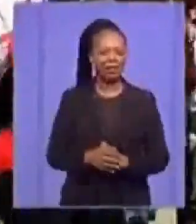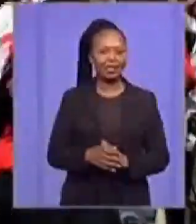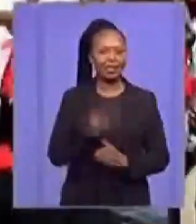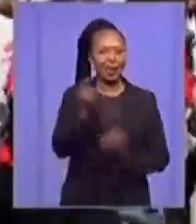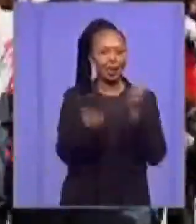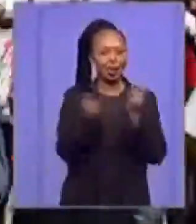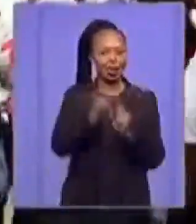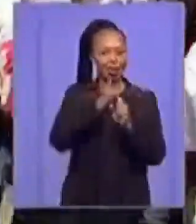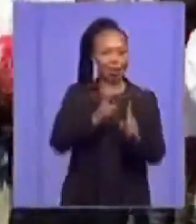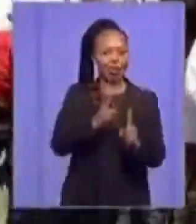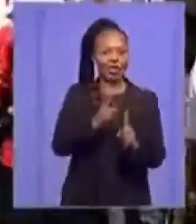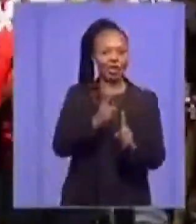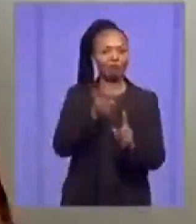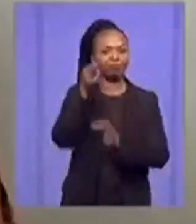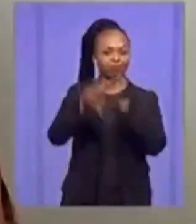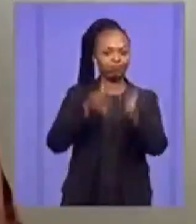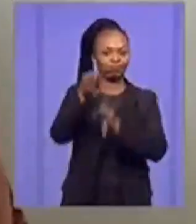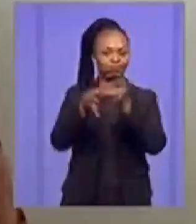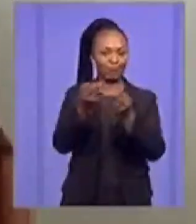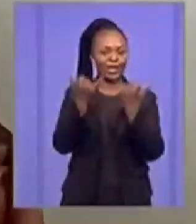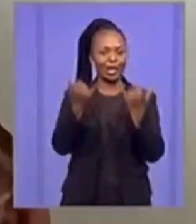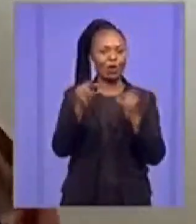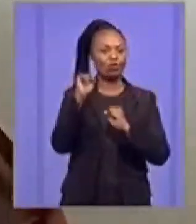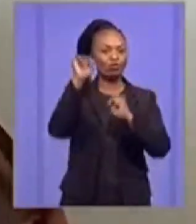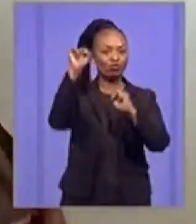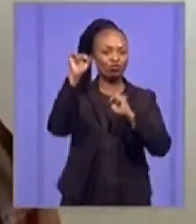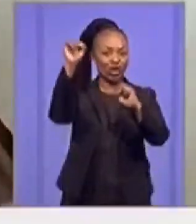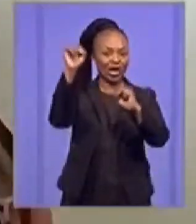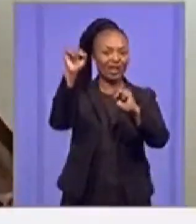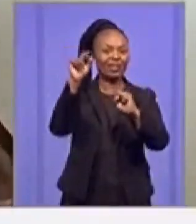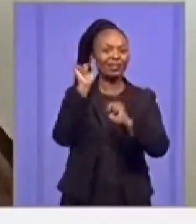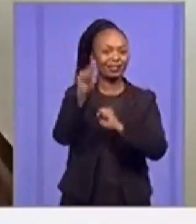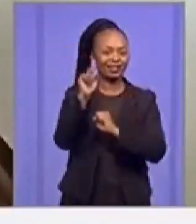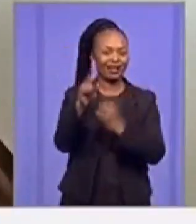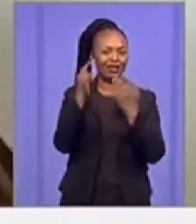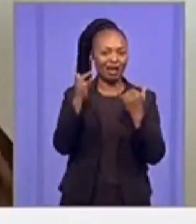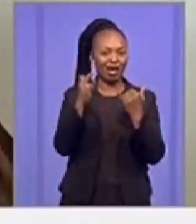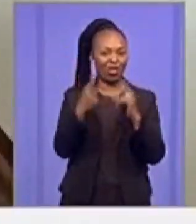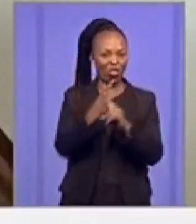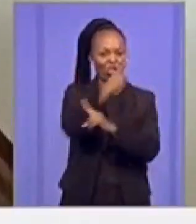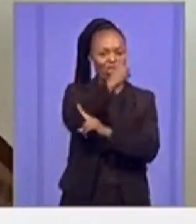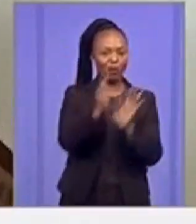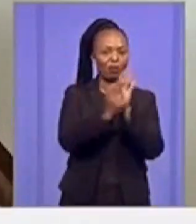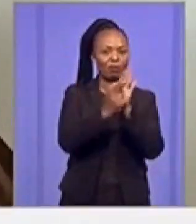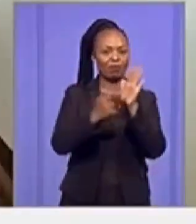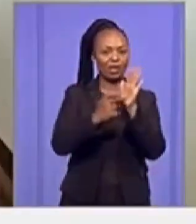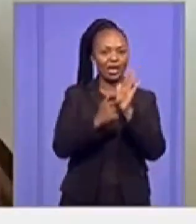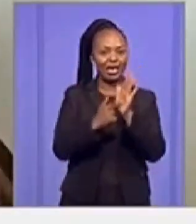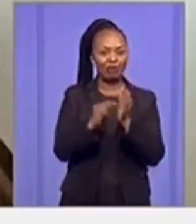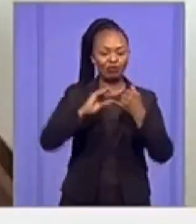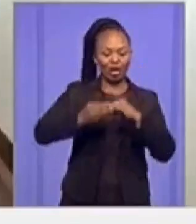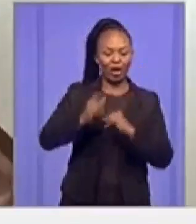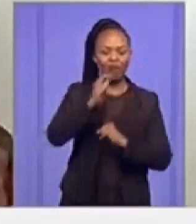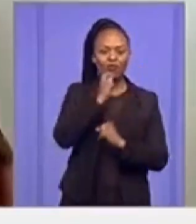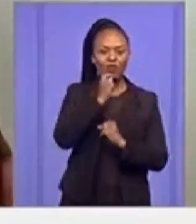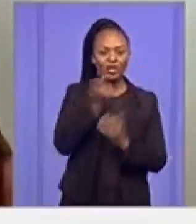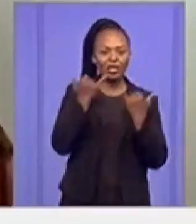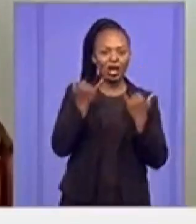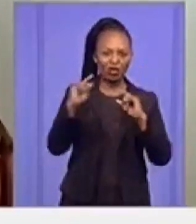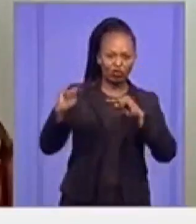order says the strike is interdicted. They were trying this morning